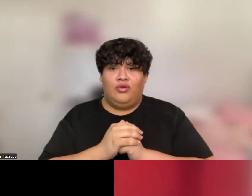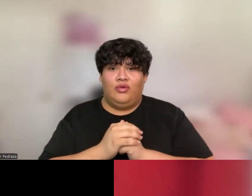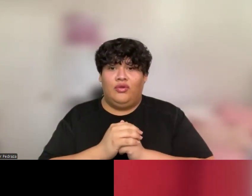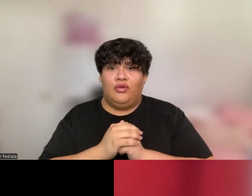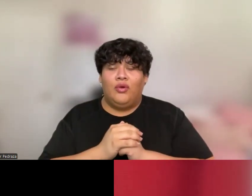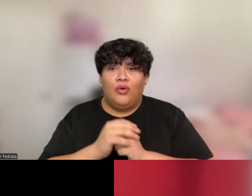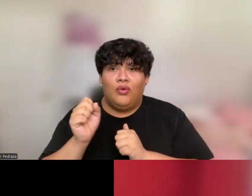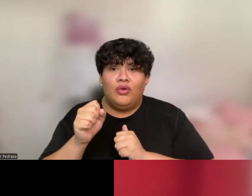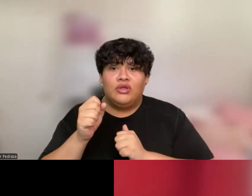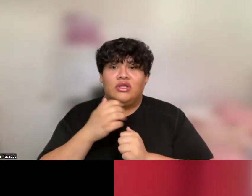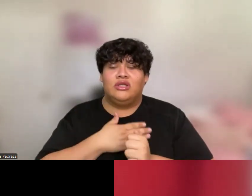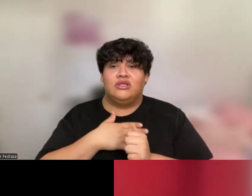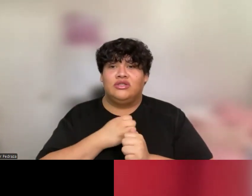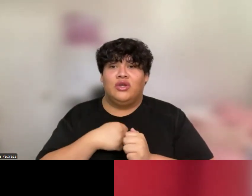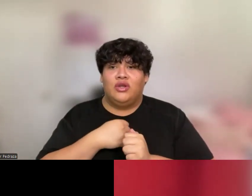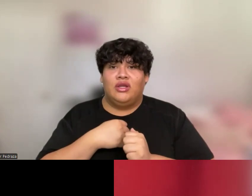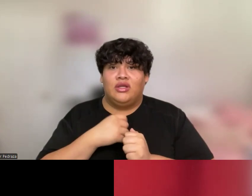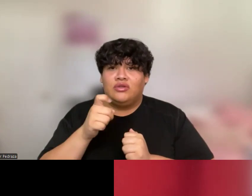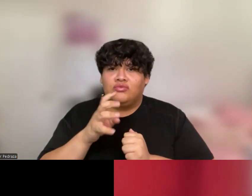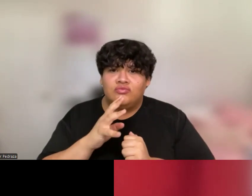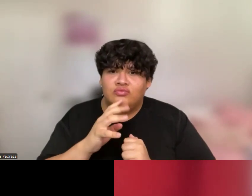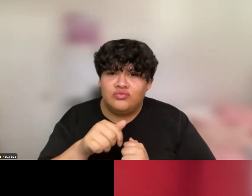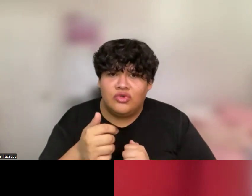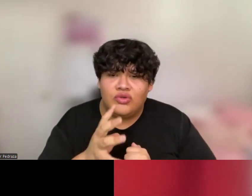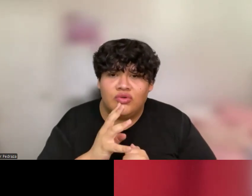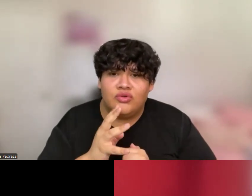Oh, apologies. Somebody speaking?